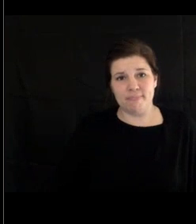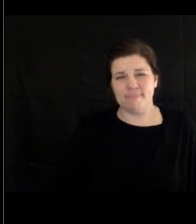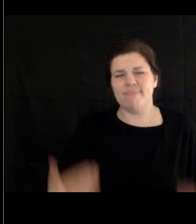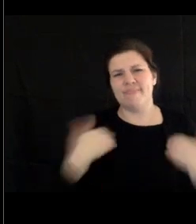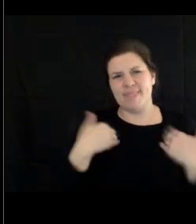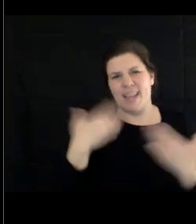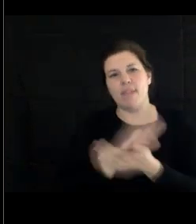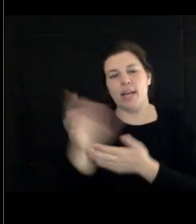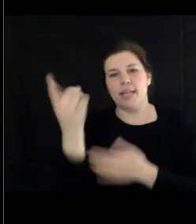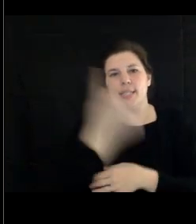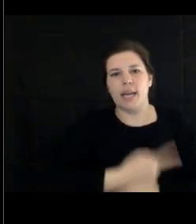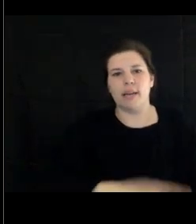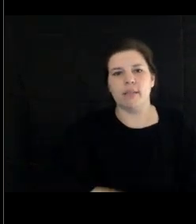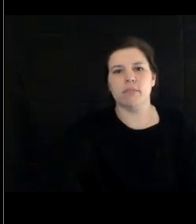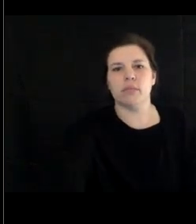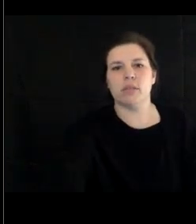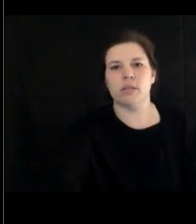day.